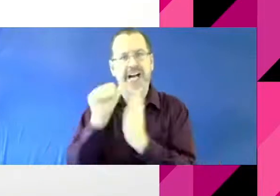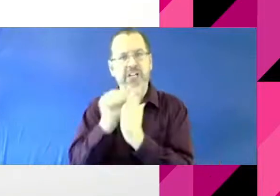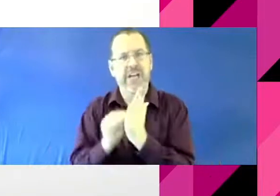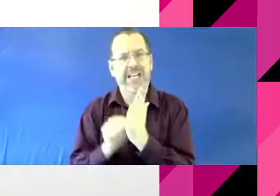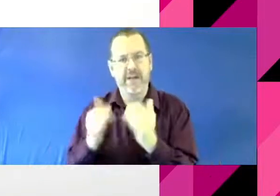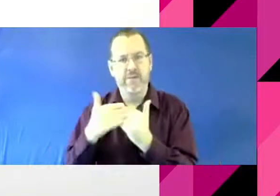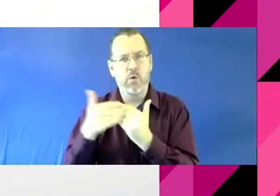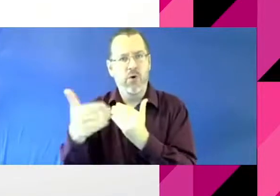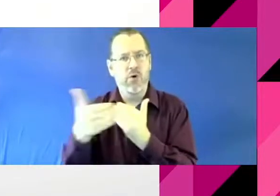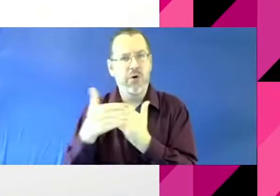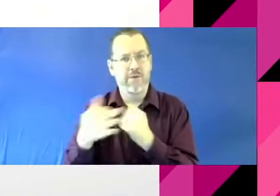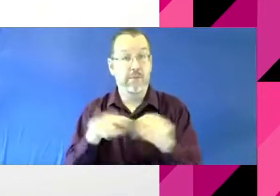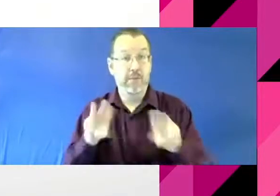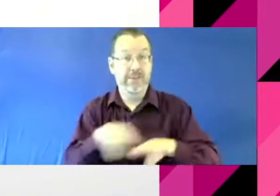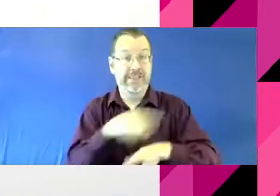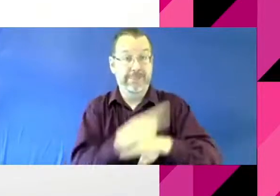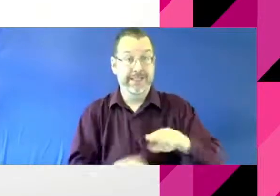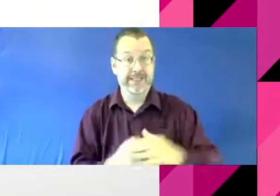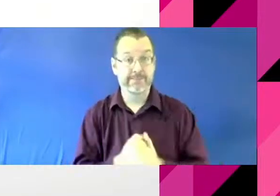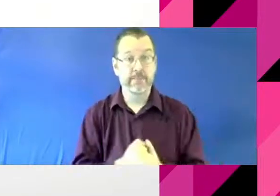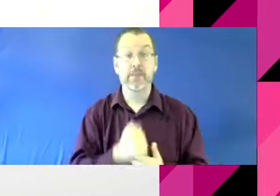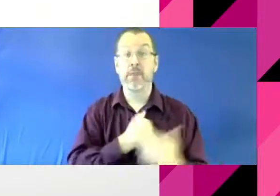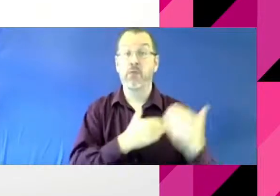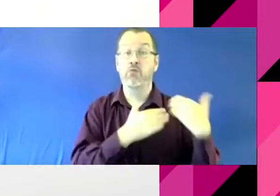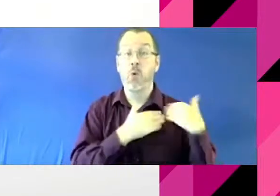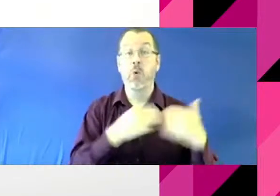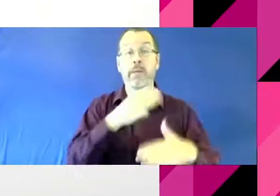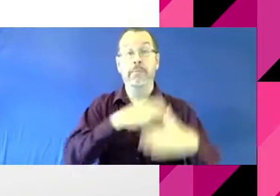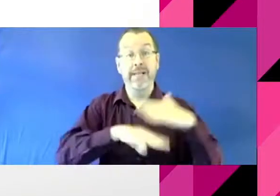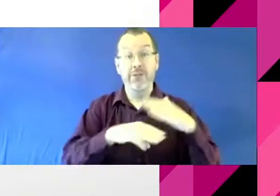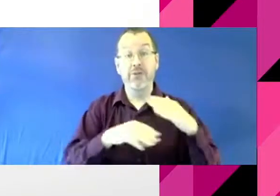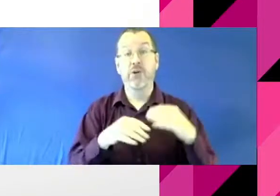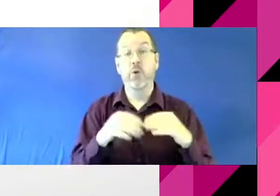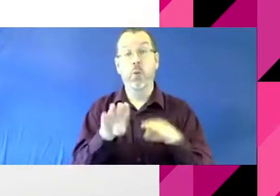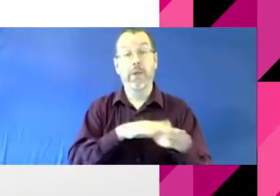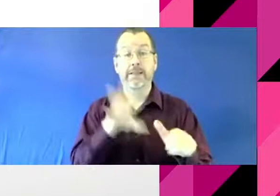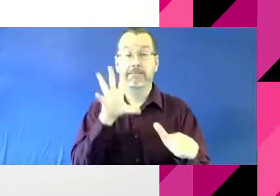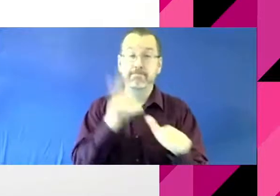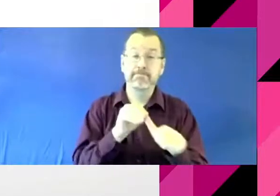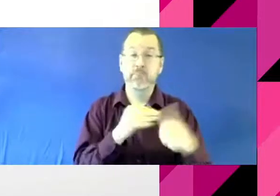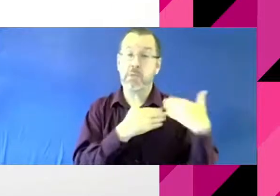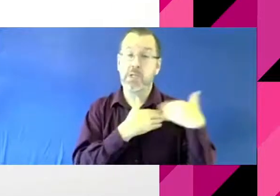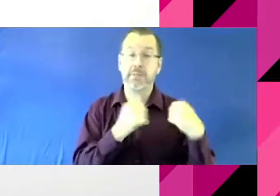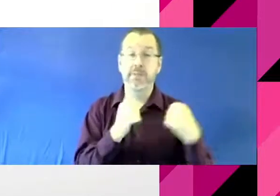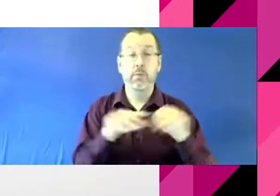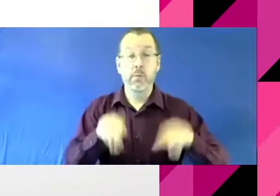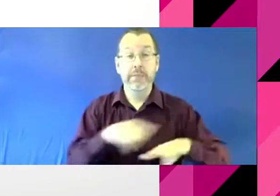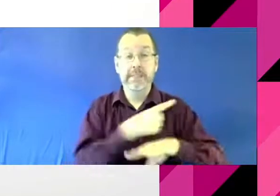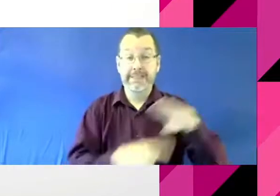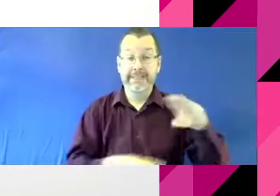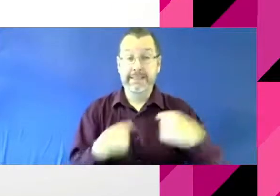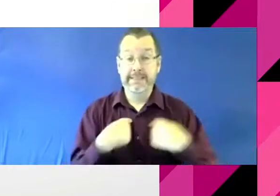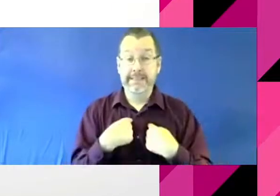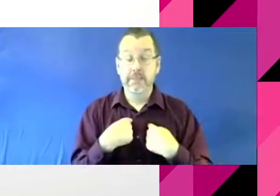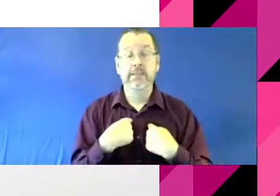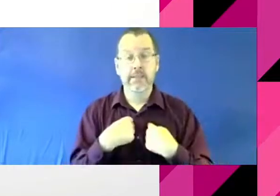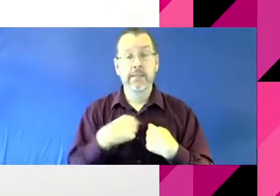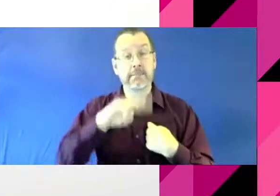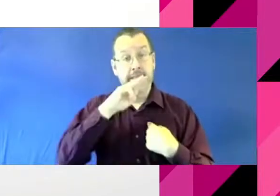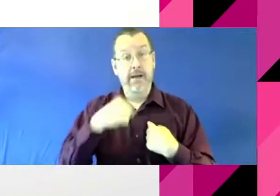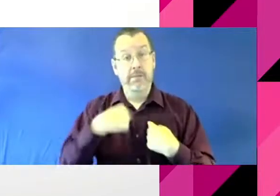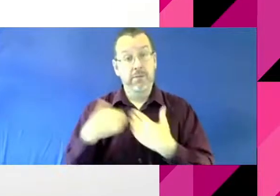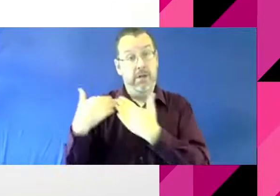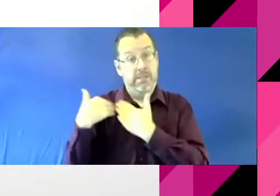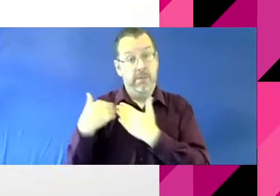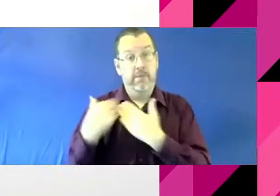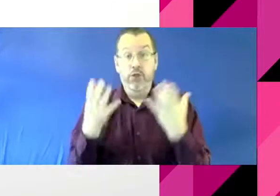my role as Minister of State with special responsibility for disability, I am also responsible for chairing the